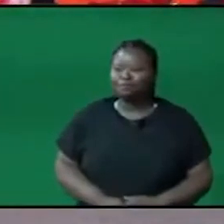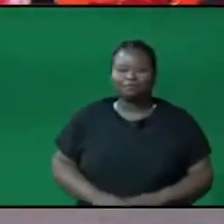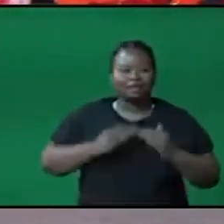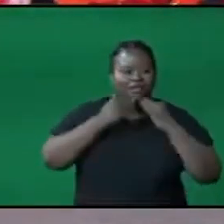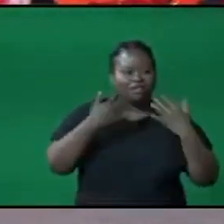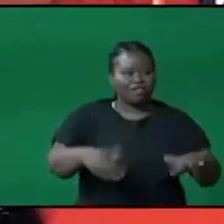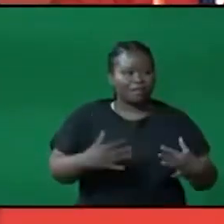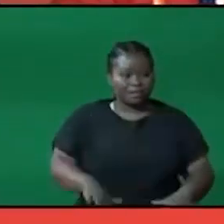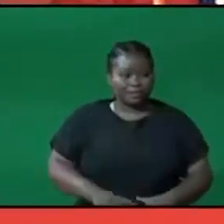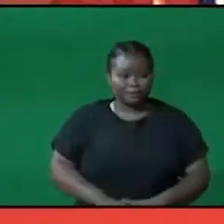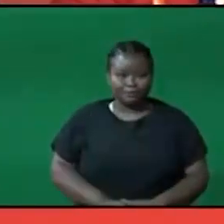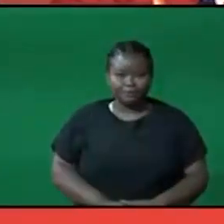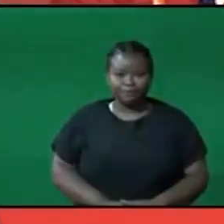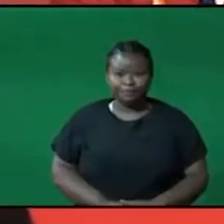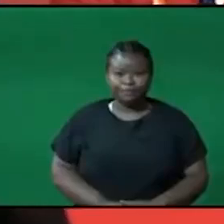you very much,